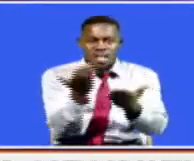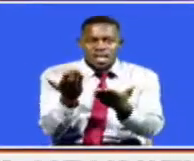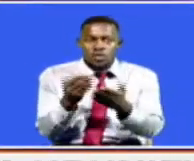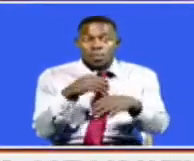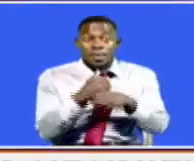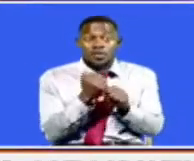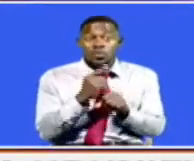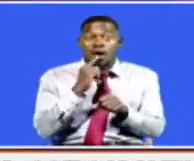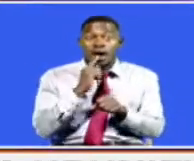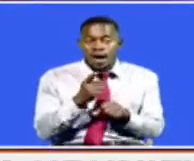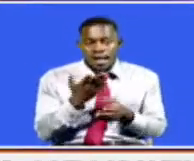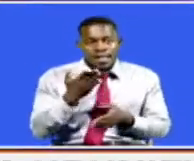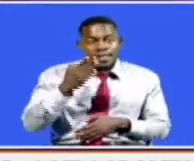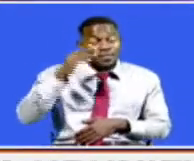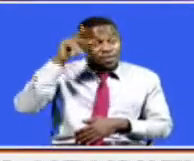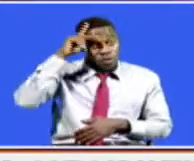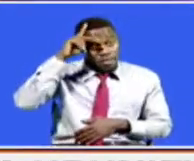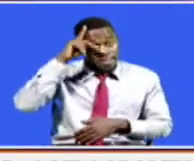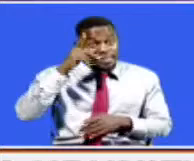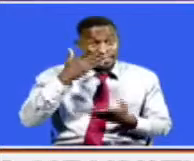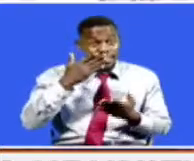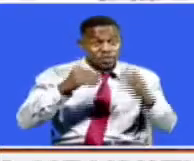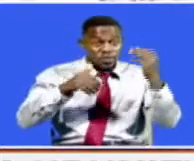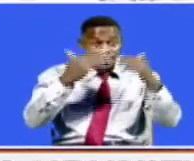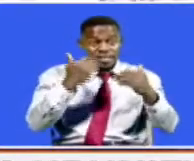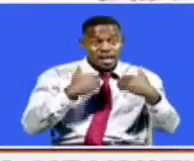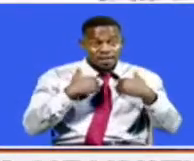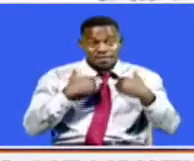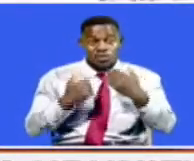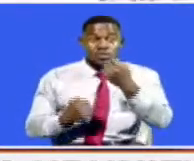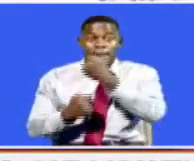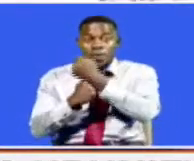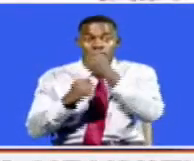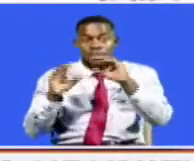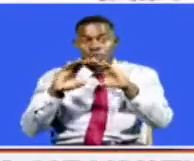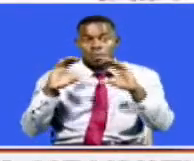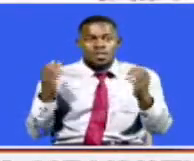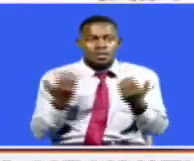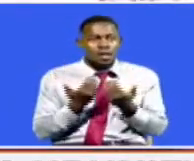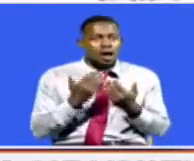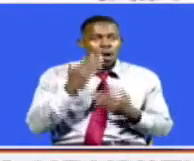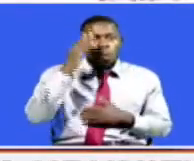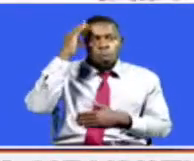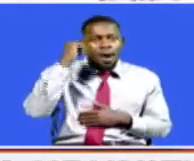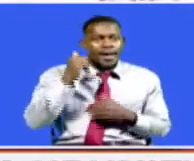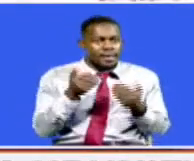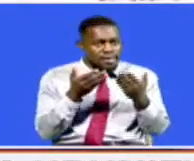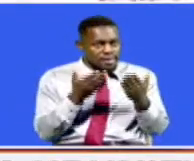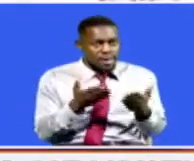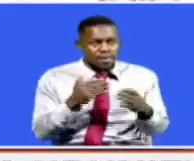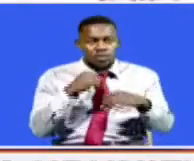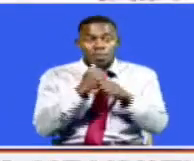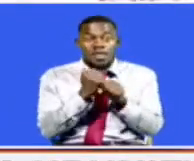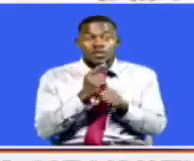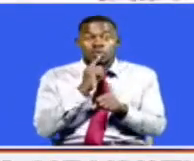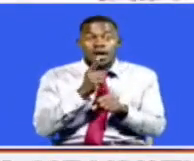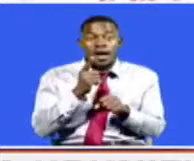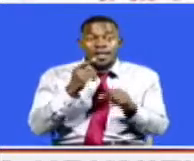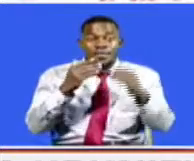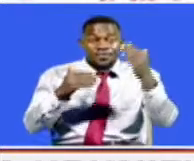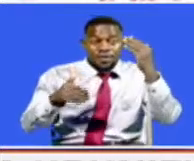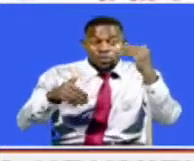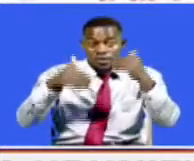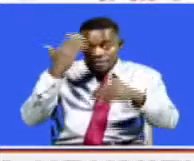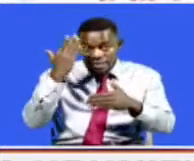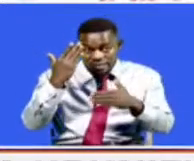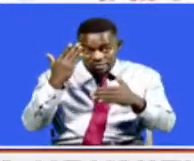that the university generates can actually reach the community. For us to be here is to ensure that the university sector, which is facing